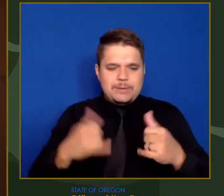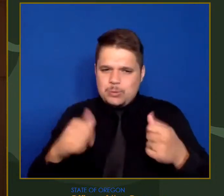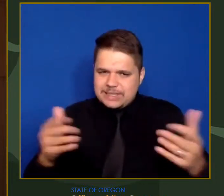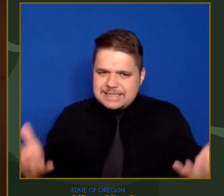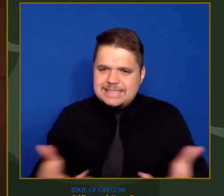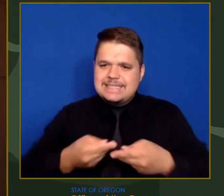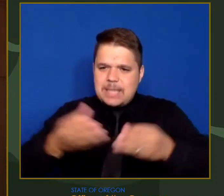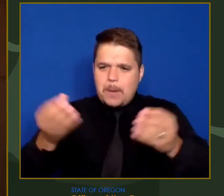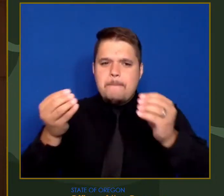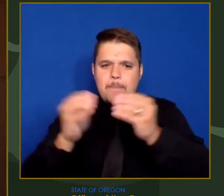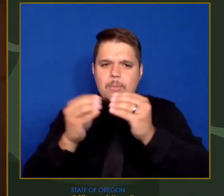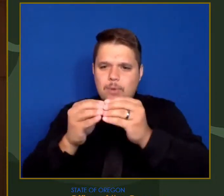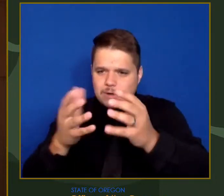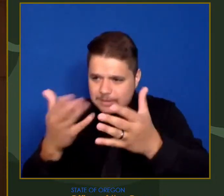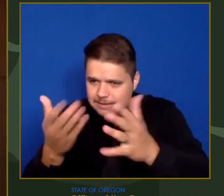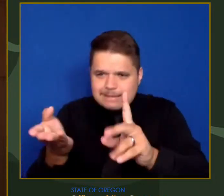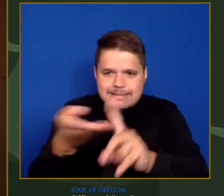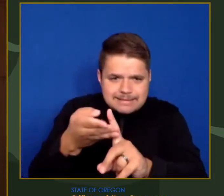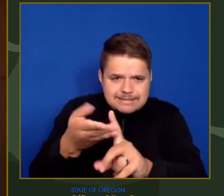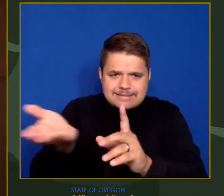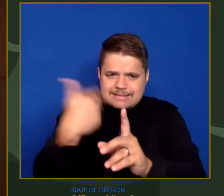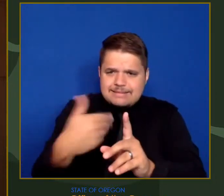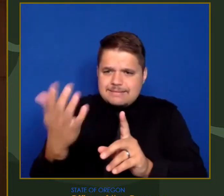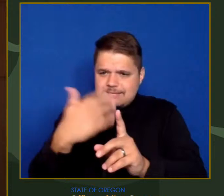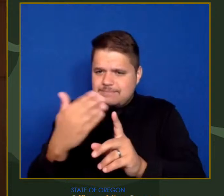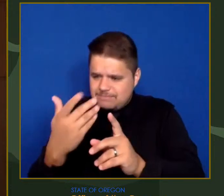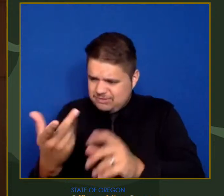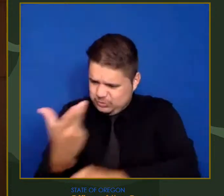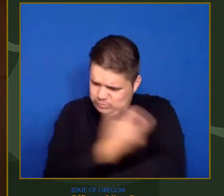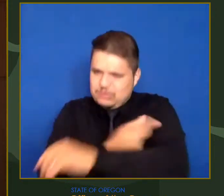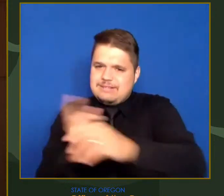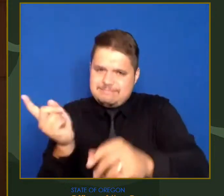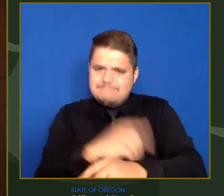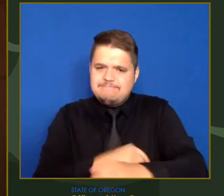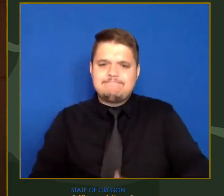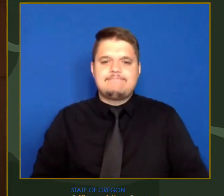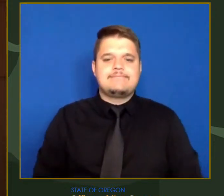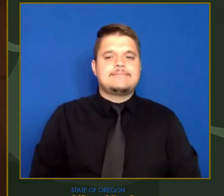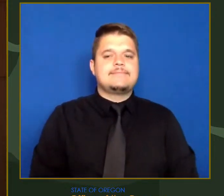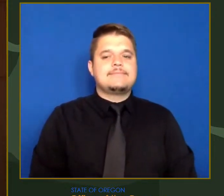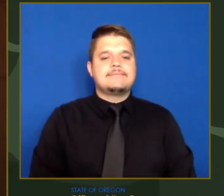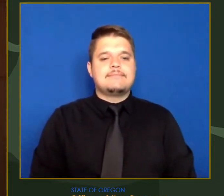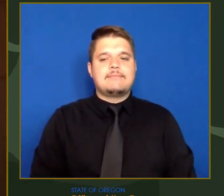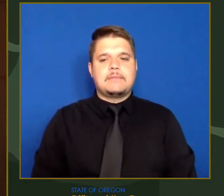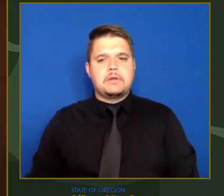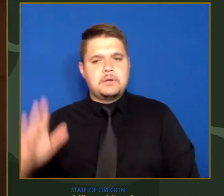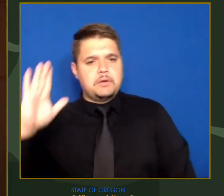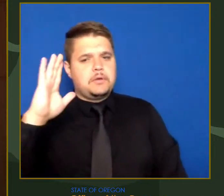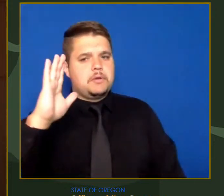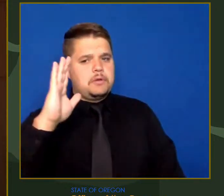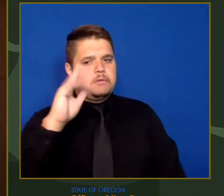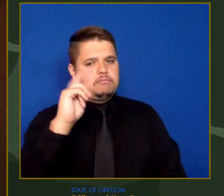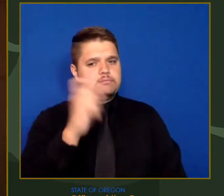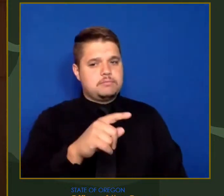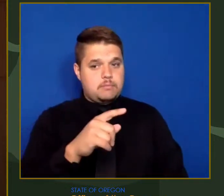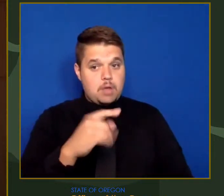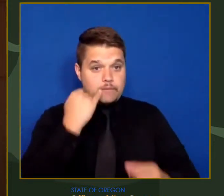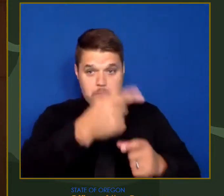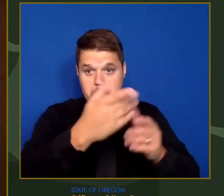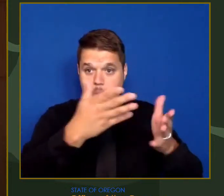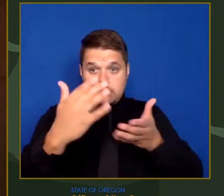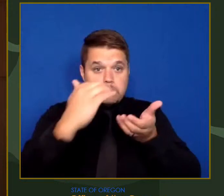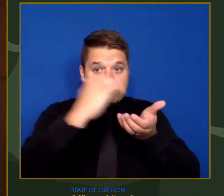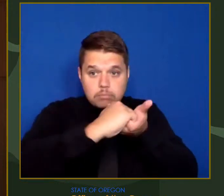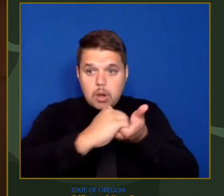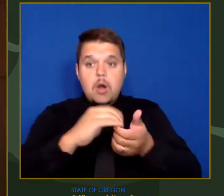get that first shot in their arms. Are there plans to partner with restaurants, for example, to give out certificates